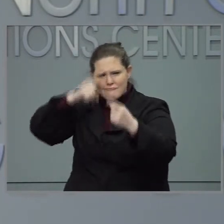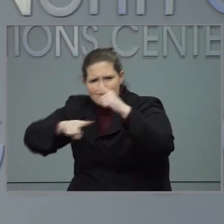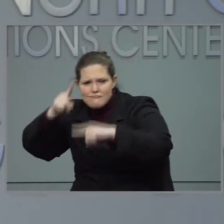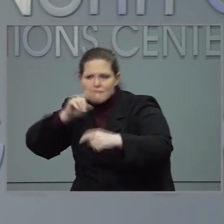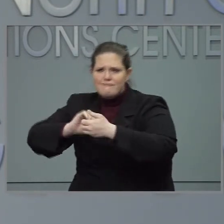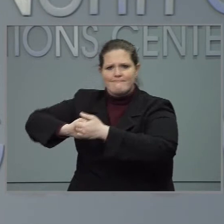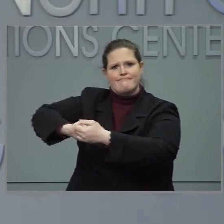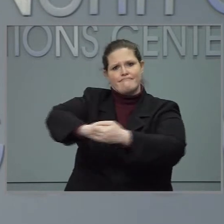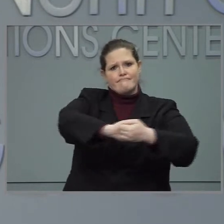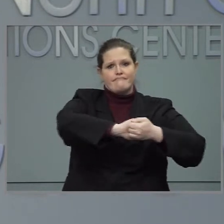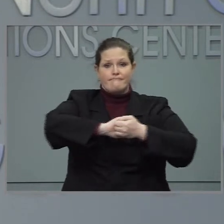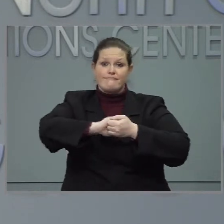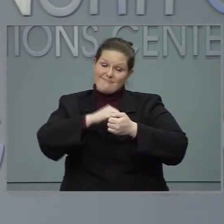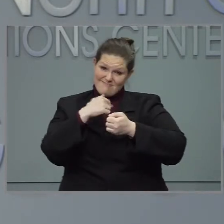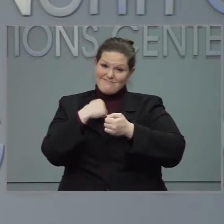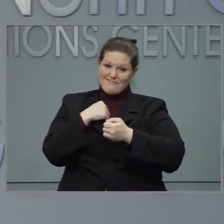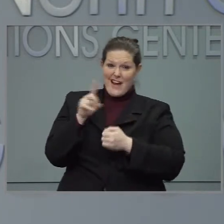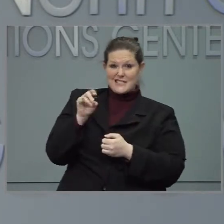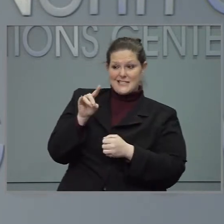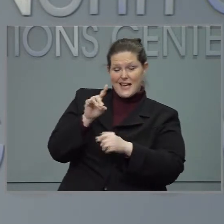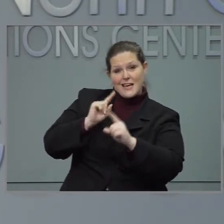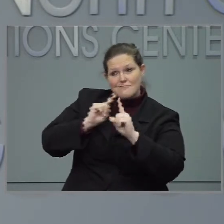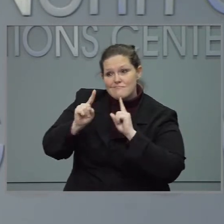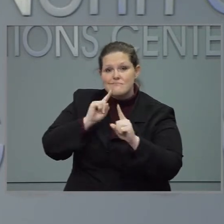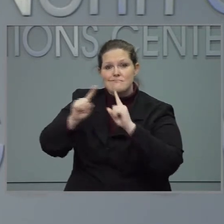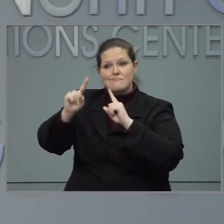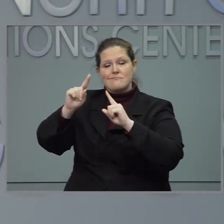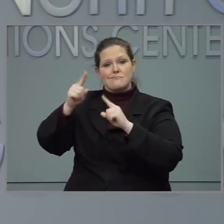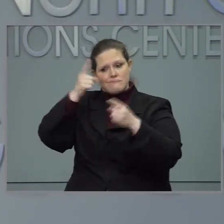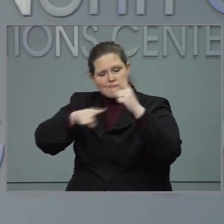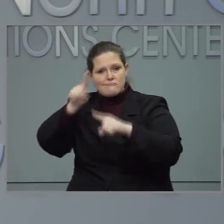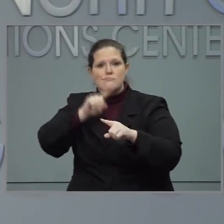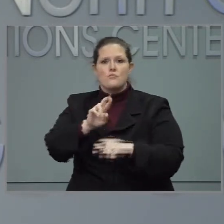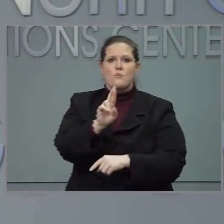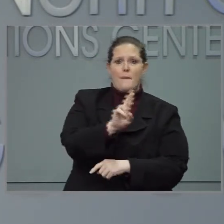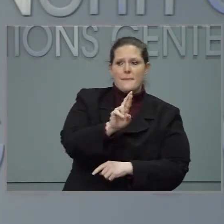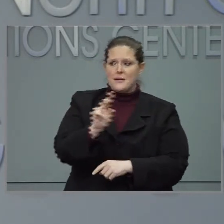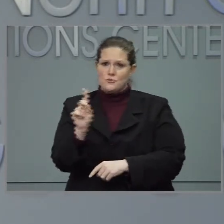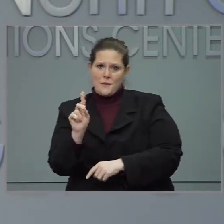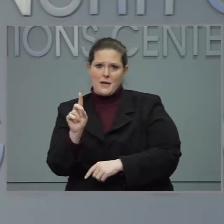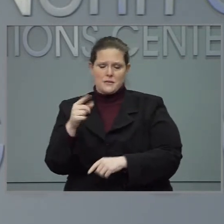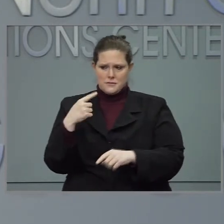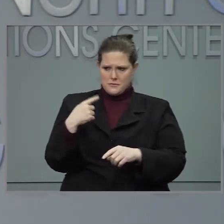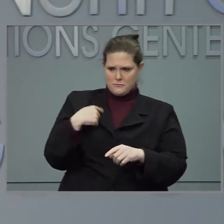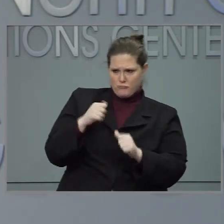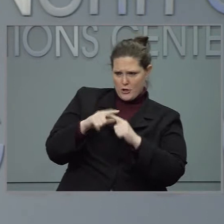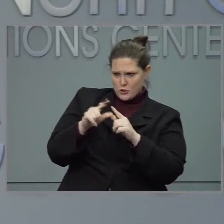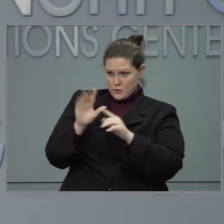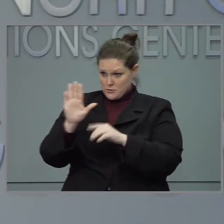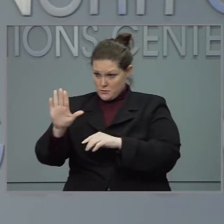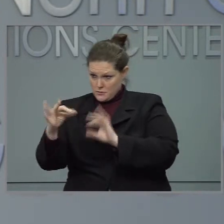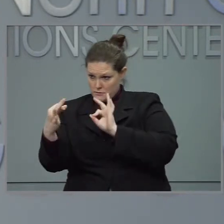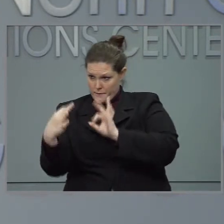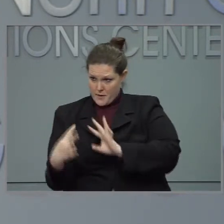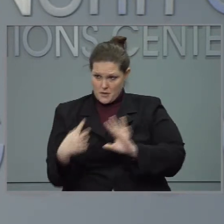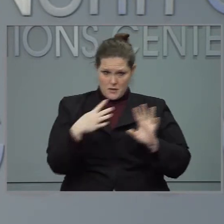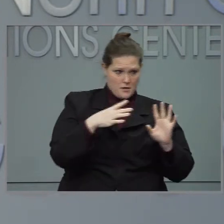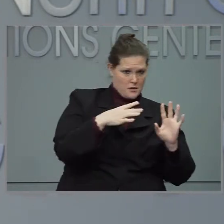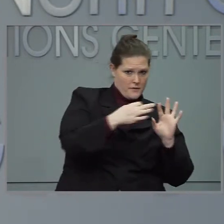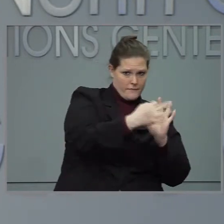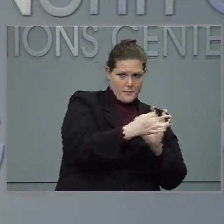working with Republican leadership and Democratic leadership to try to craft legislation that everybody could be